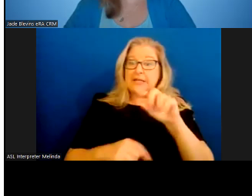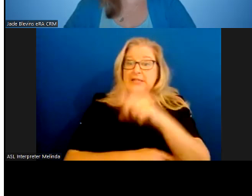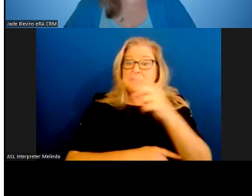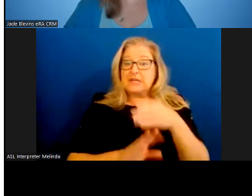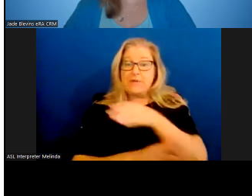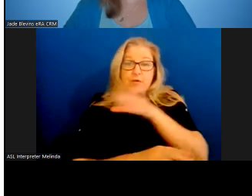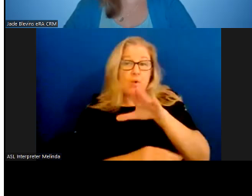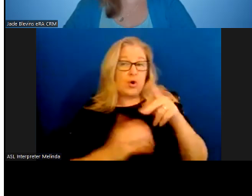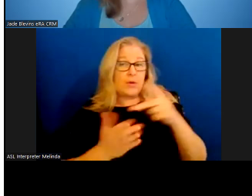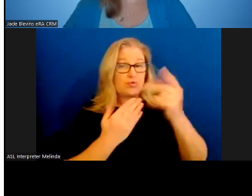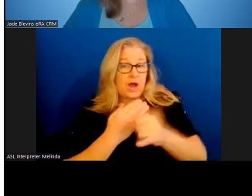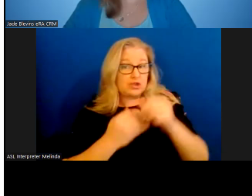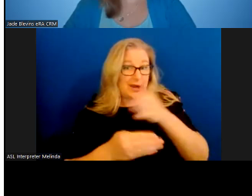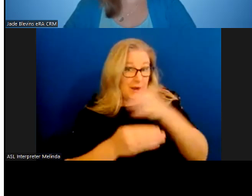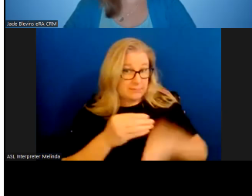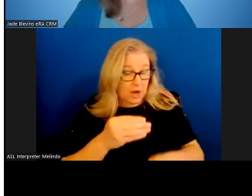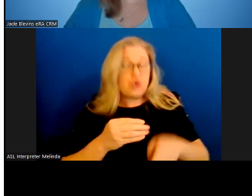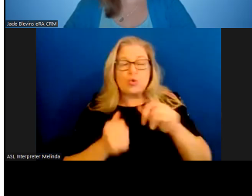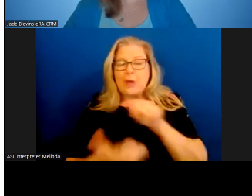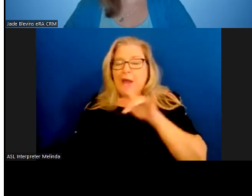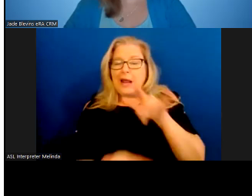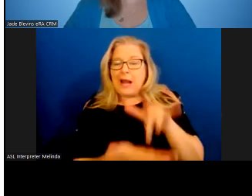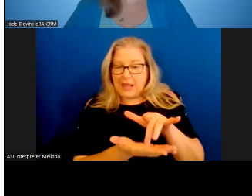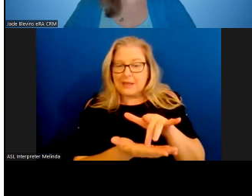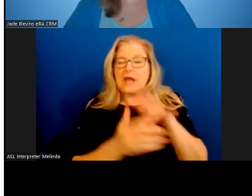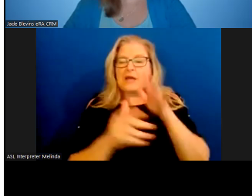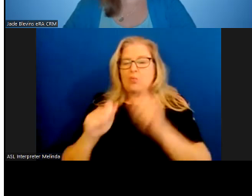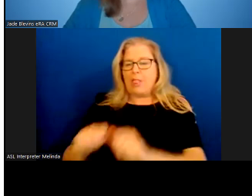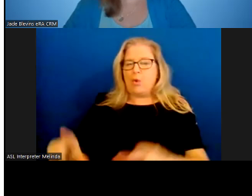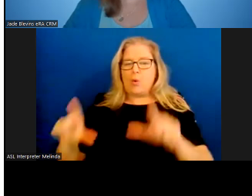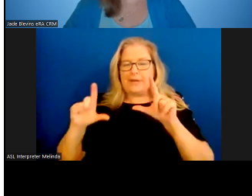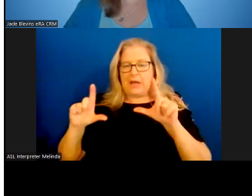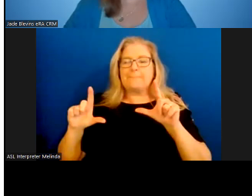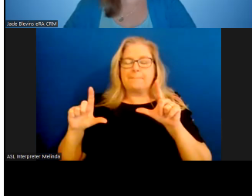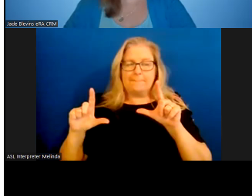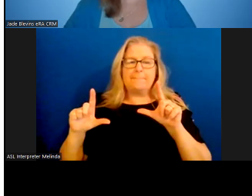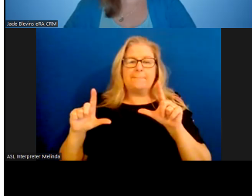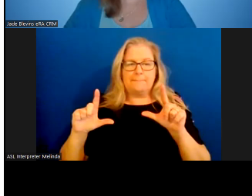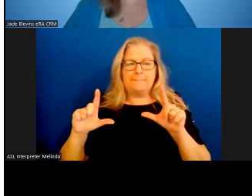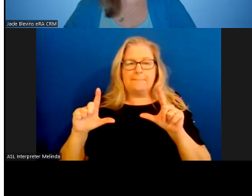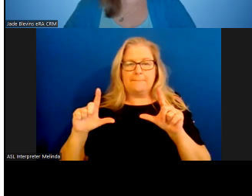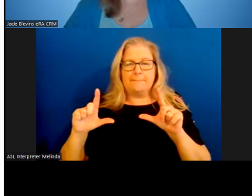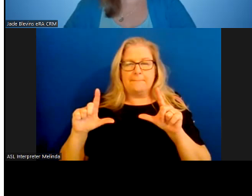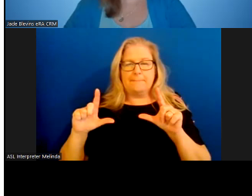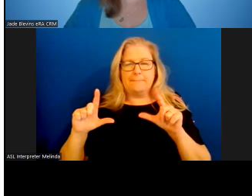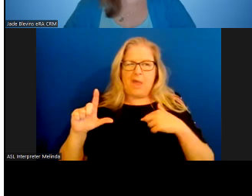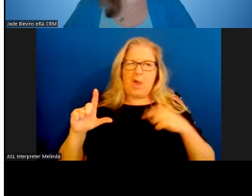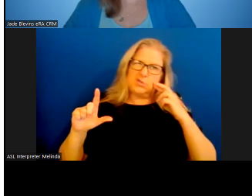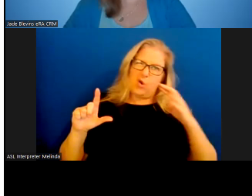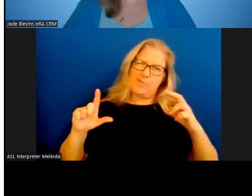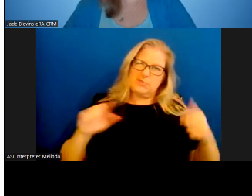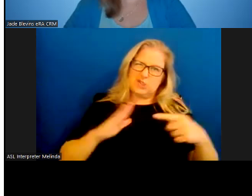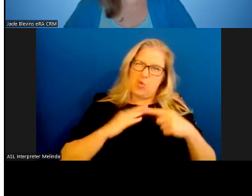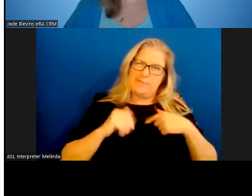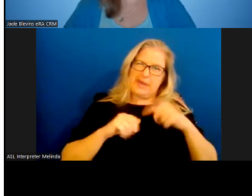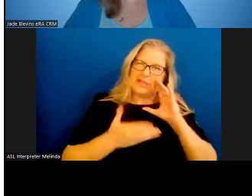period, you can click on it and it will open up. Oh, I was hoping it was going to show me the